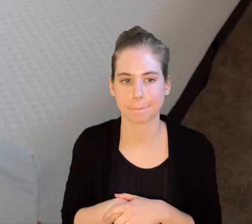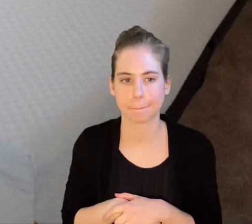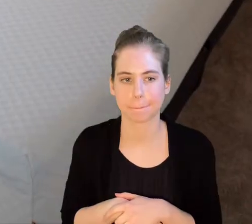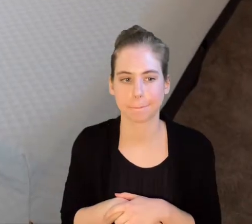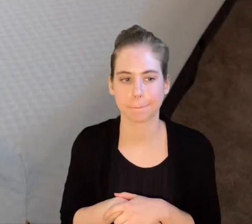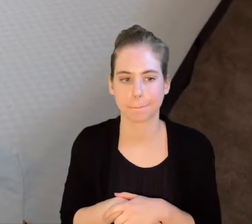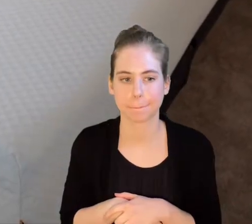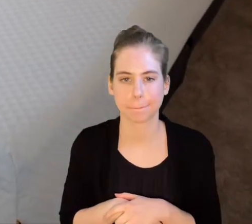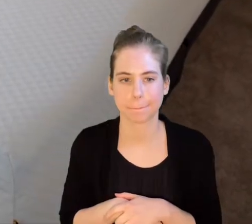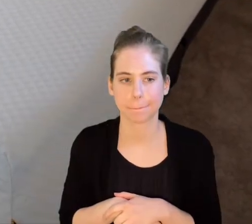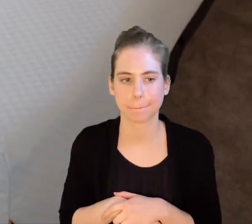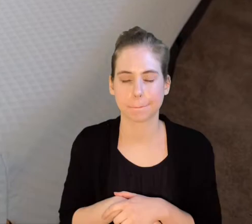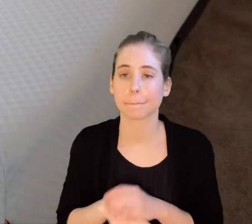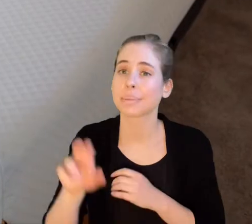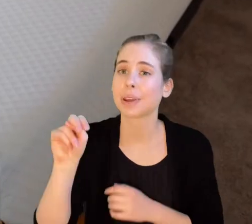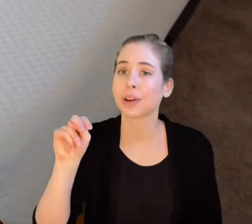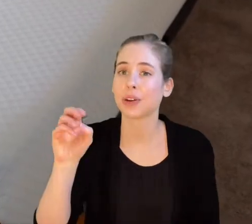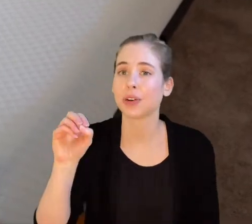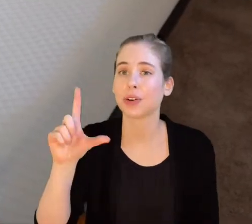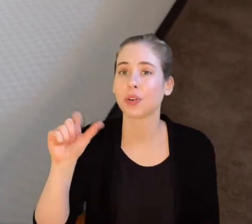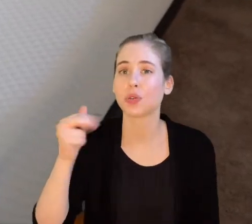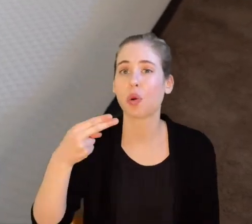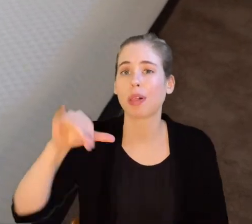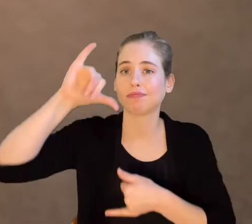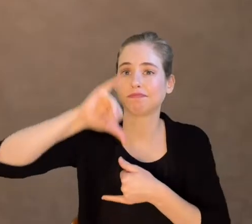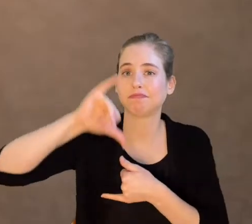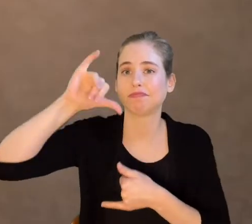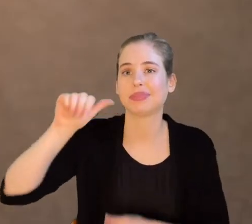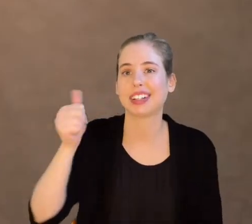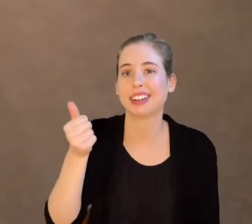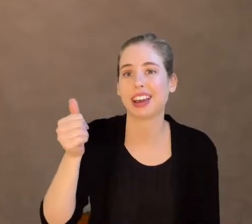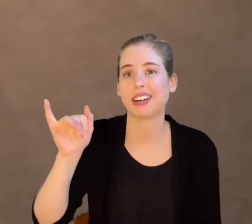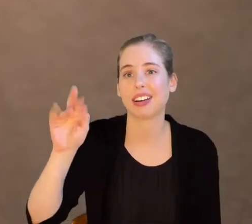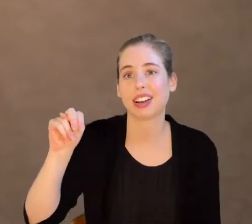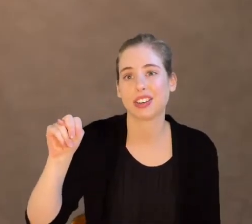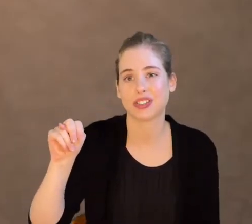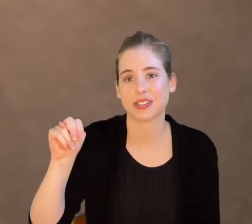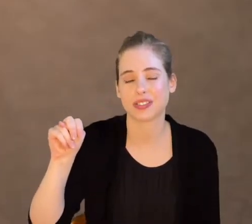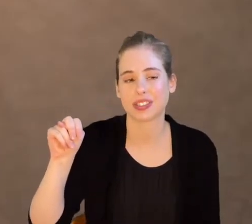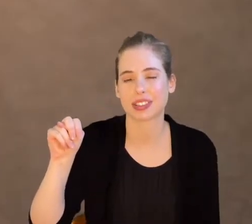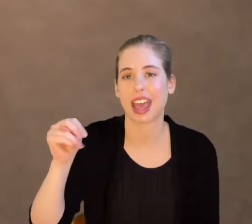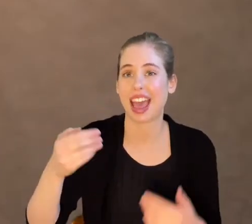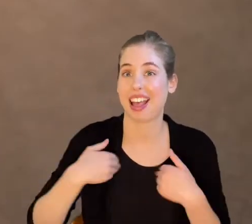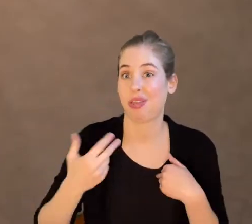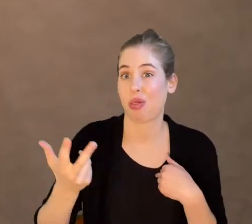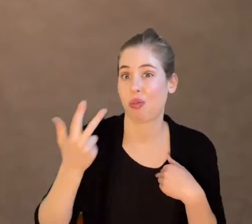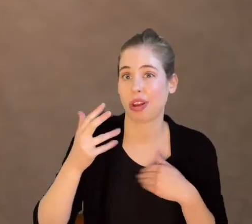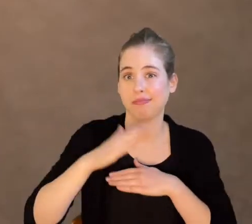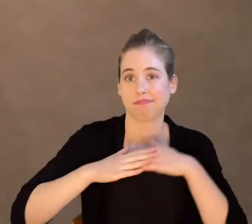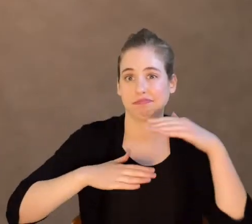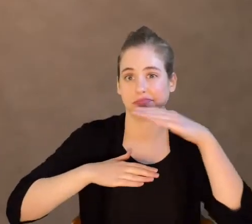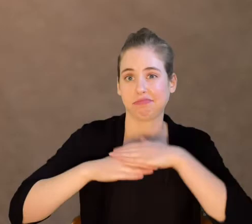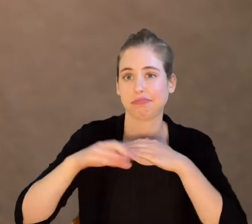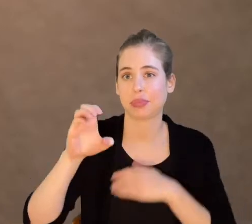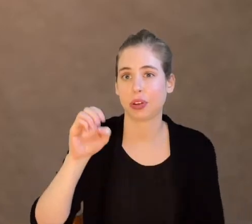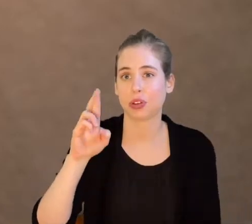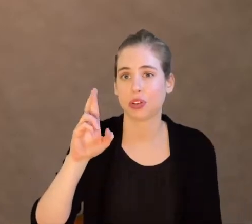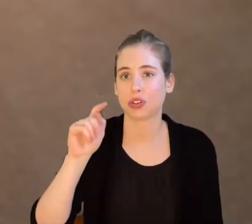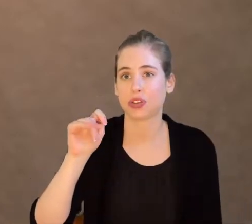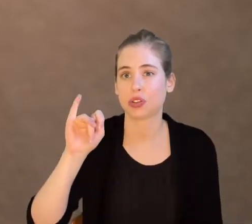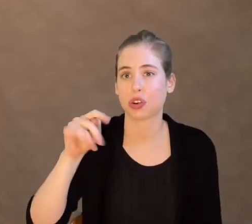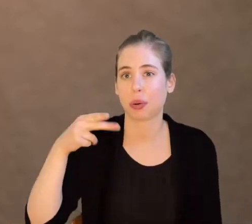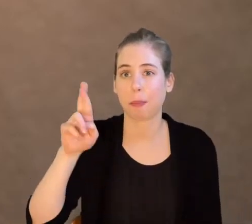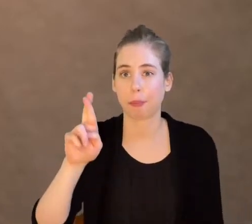NOLA stands at a height of 10 inches and features three layers of CertiPure US-certified foams.